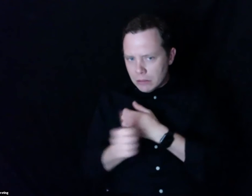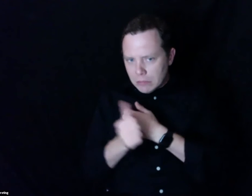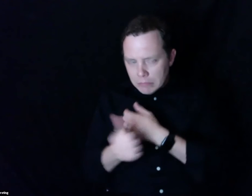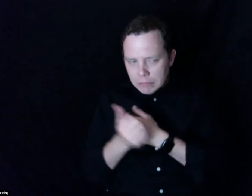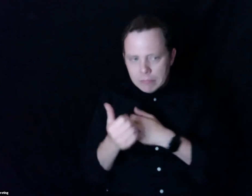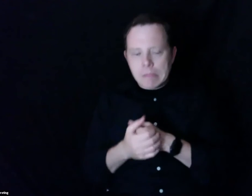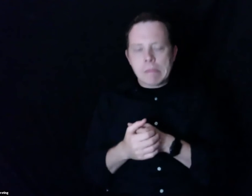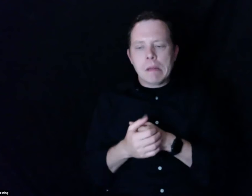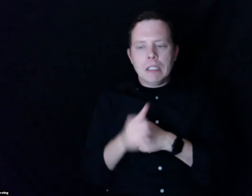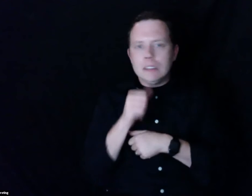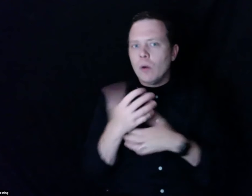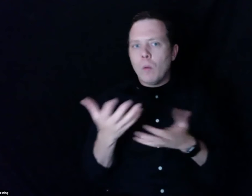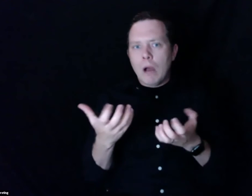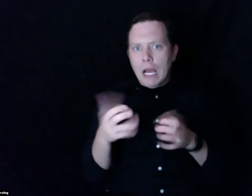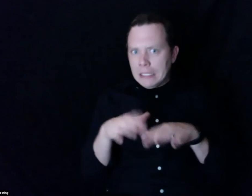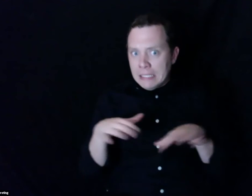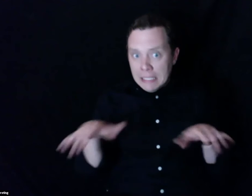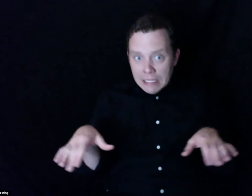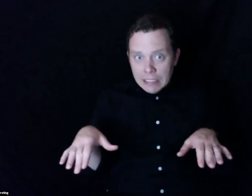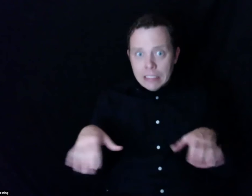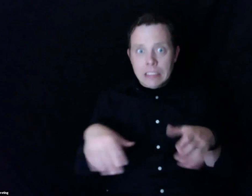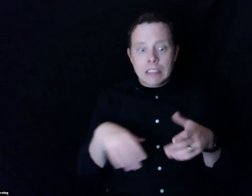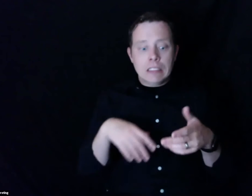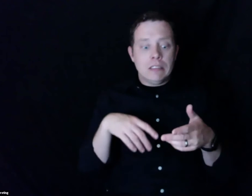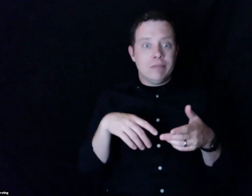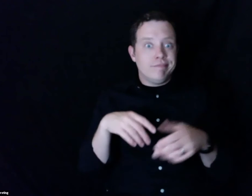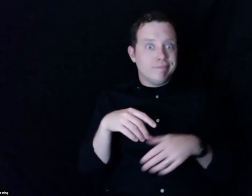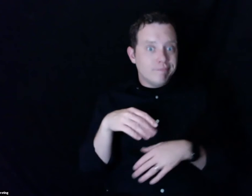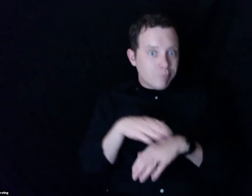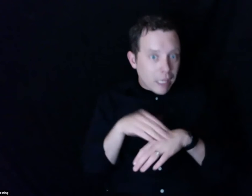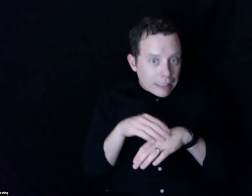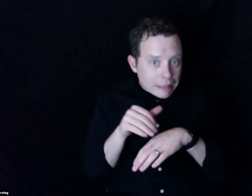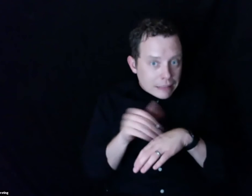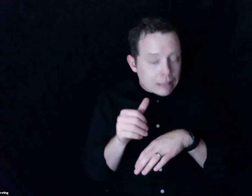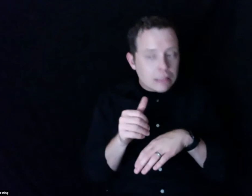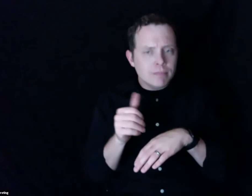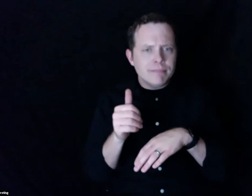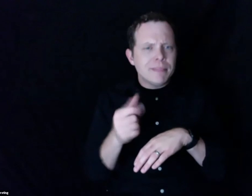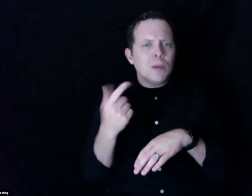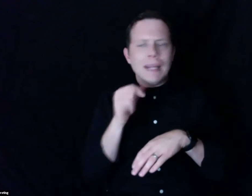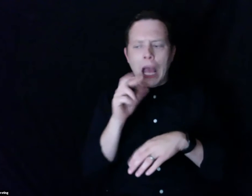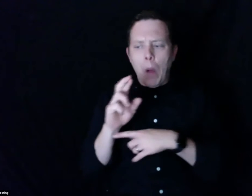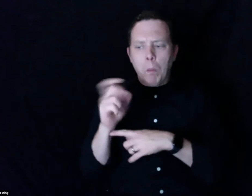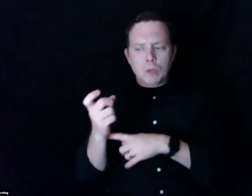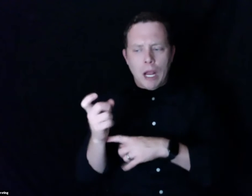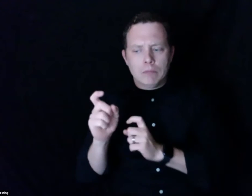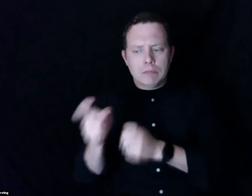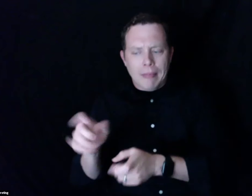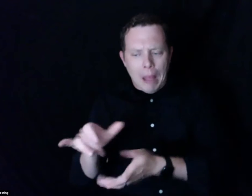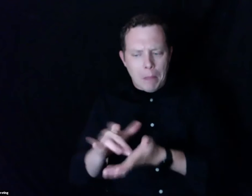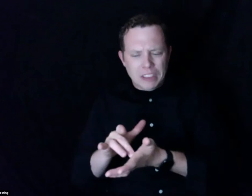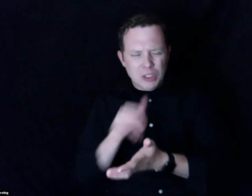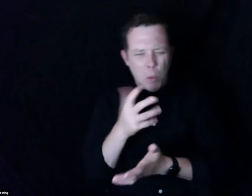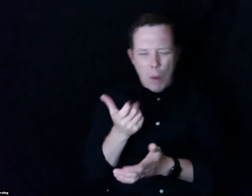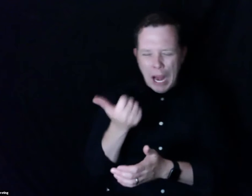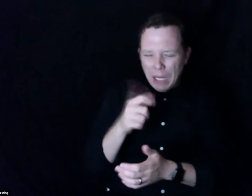or just anyone hasn't been prescribed that medication to be able to have access to it. So these kiosks are a place you